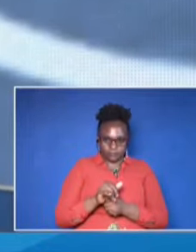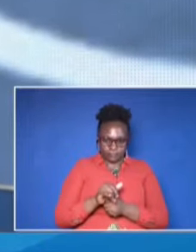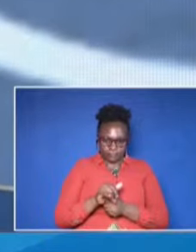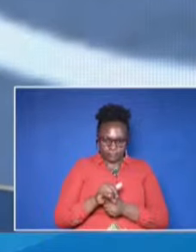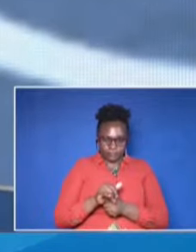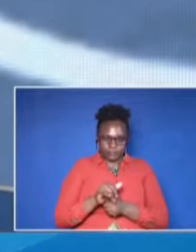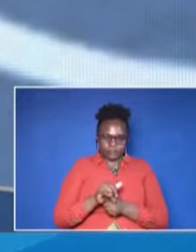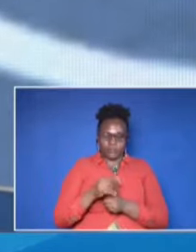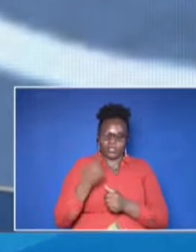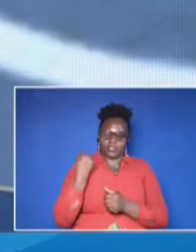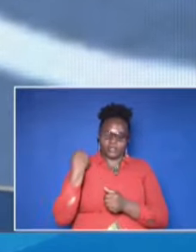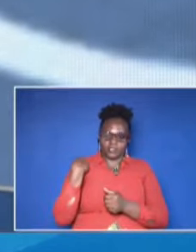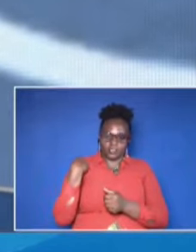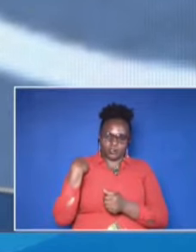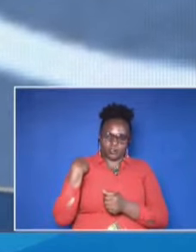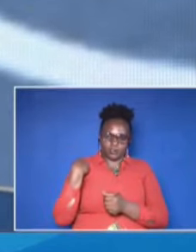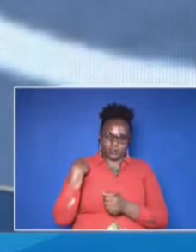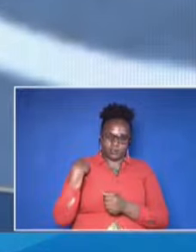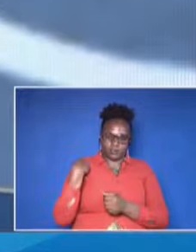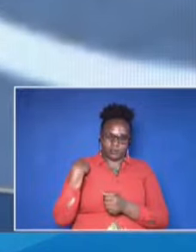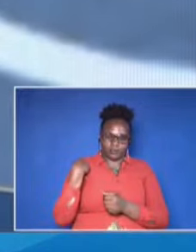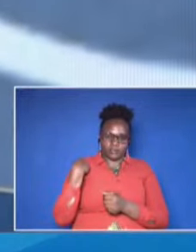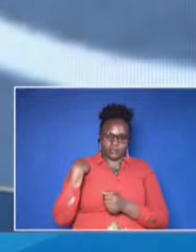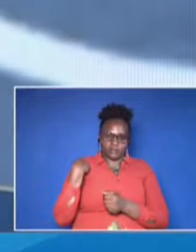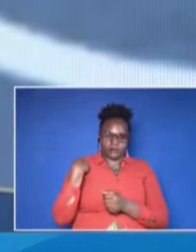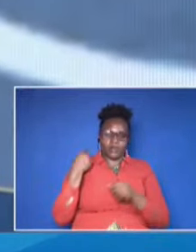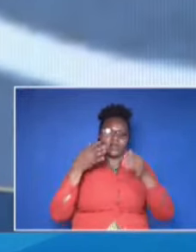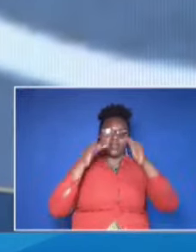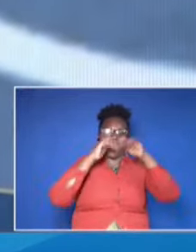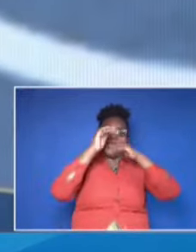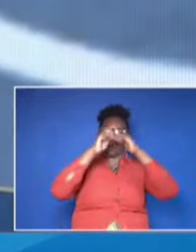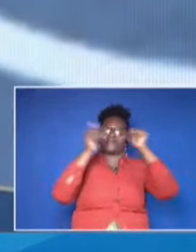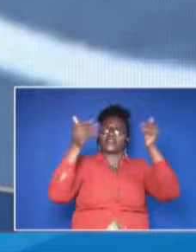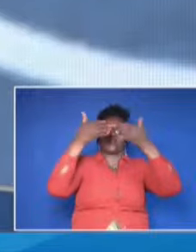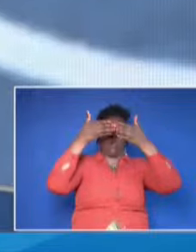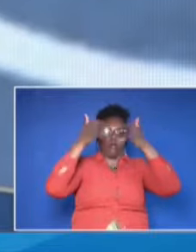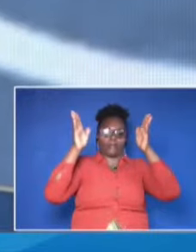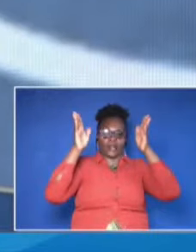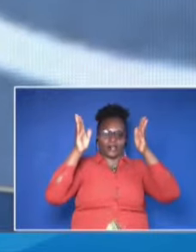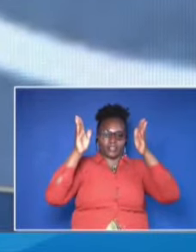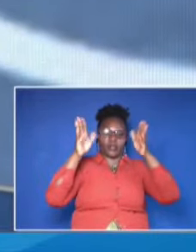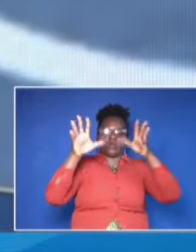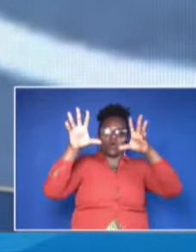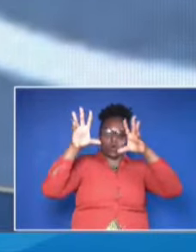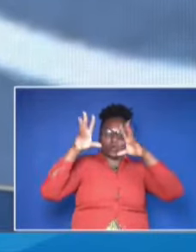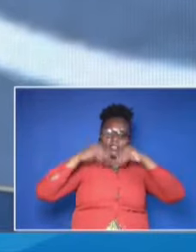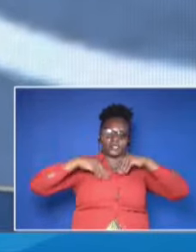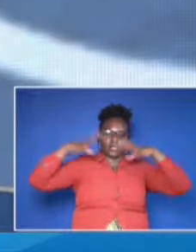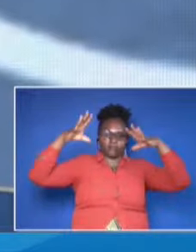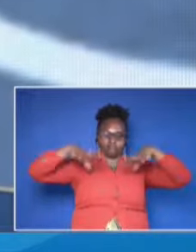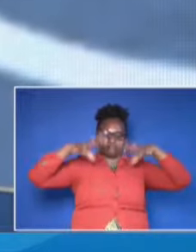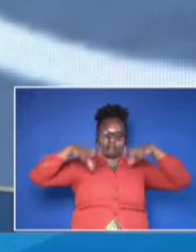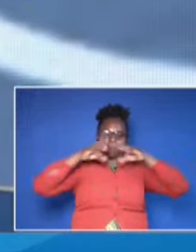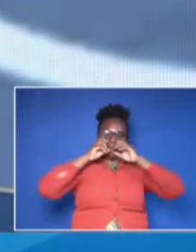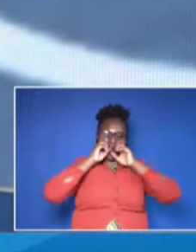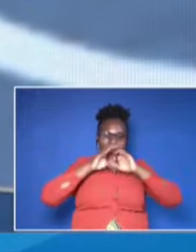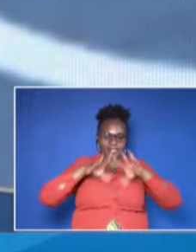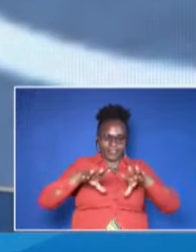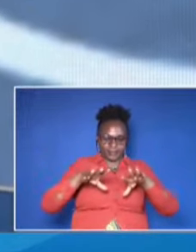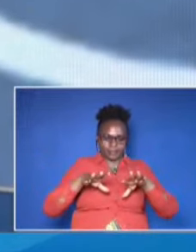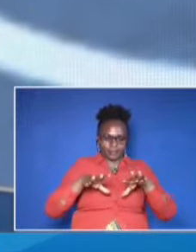Ben yesterday the heavens opened and we received Showers of